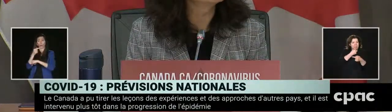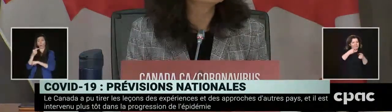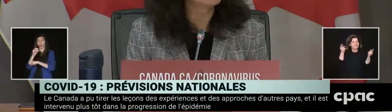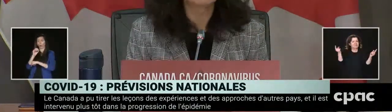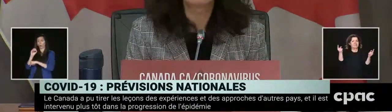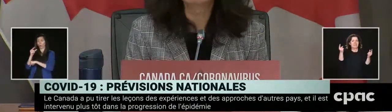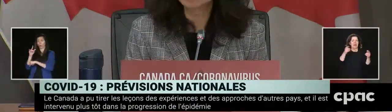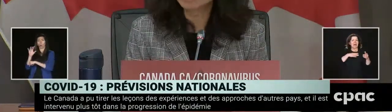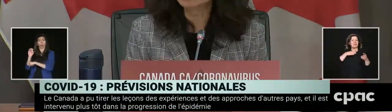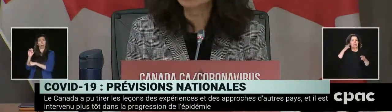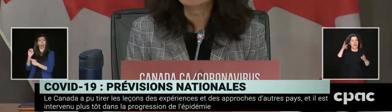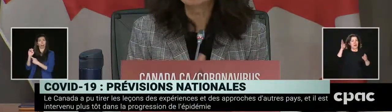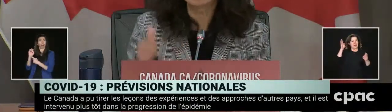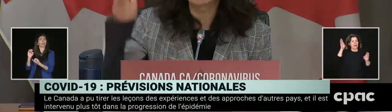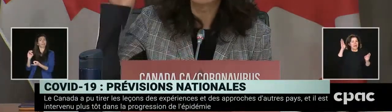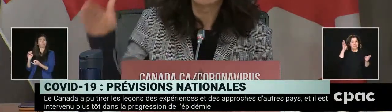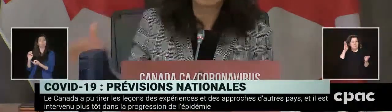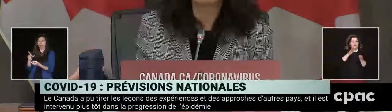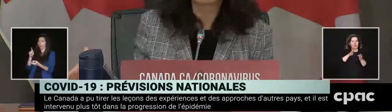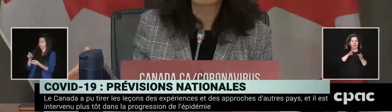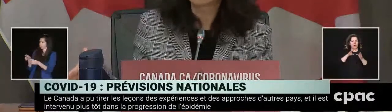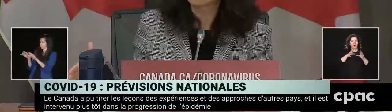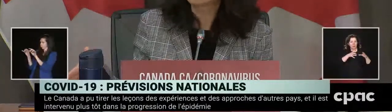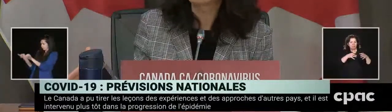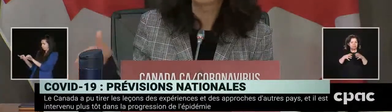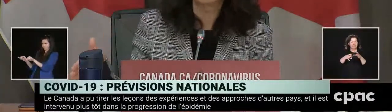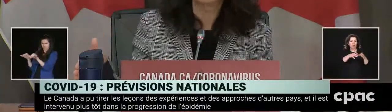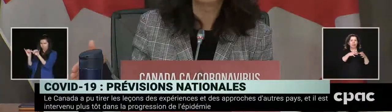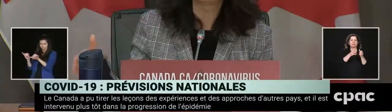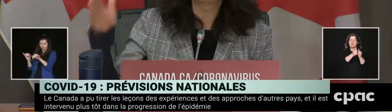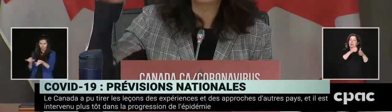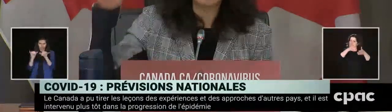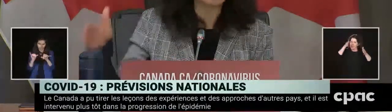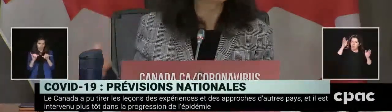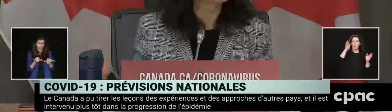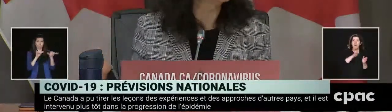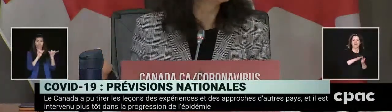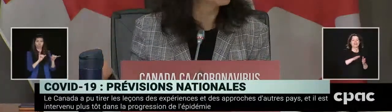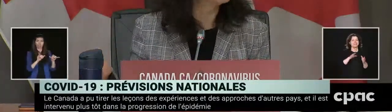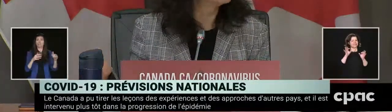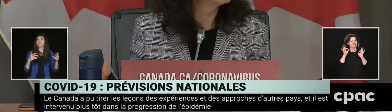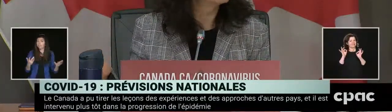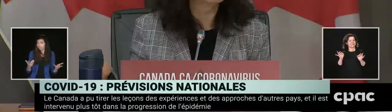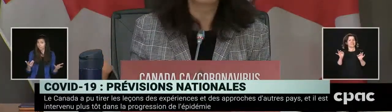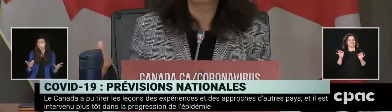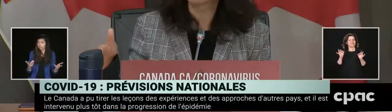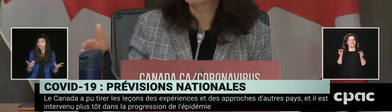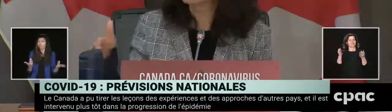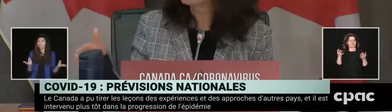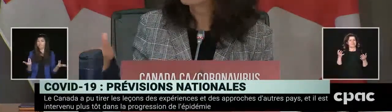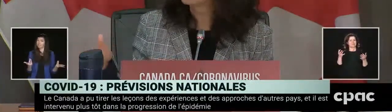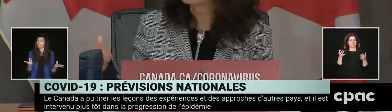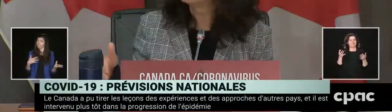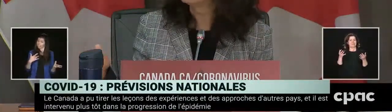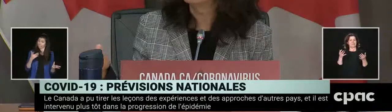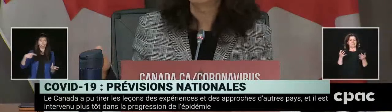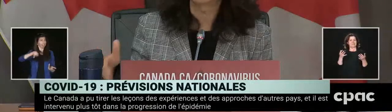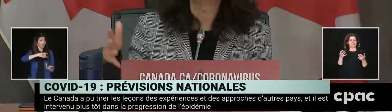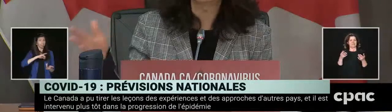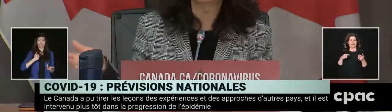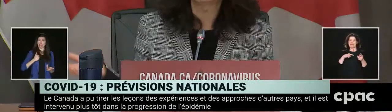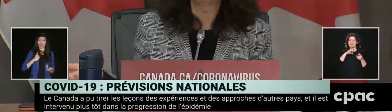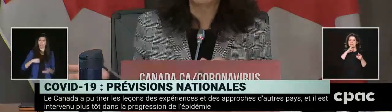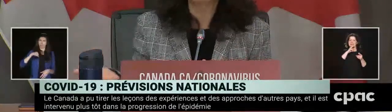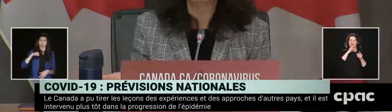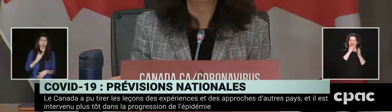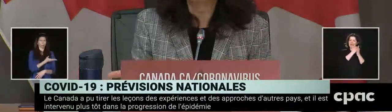a great stimulation to say, look, Canadians, we've done actually pretty well. We've restricted movement